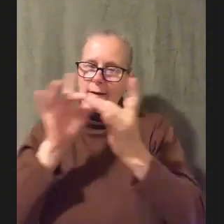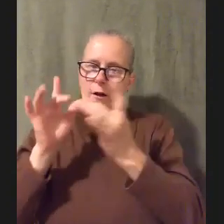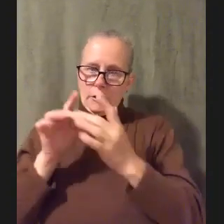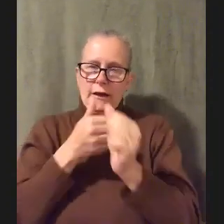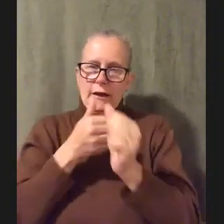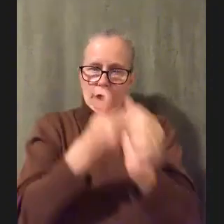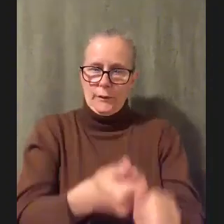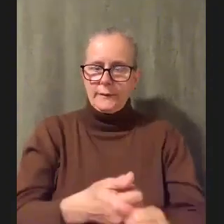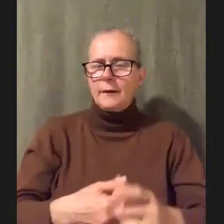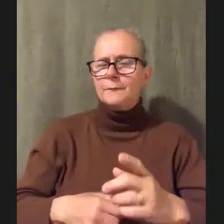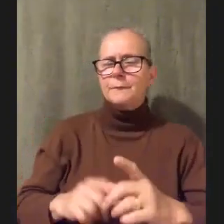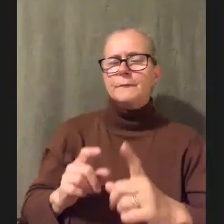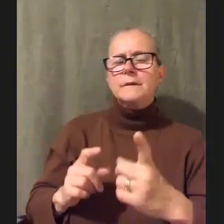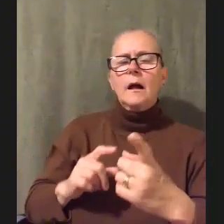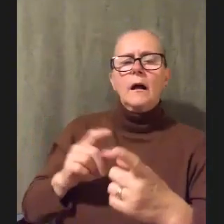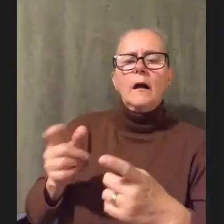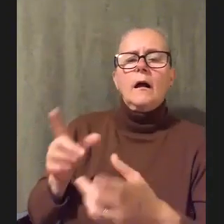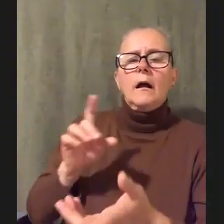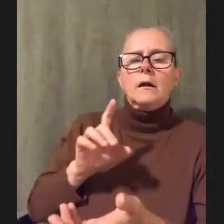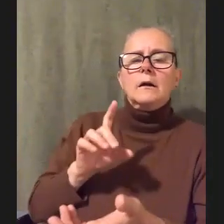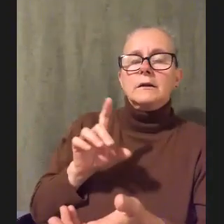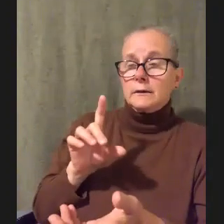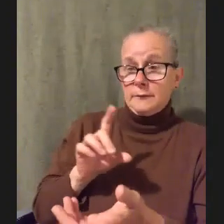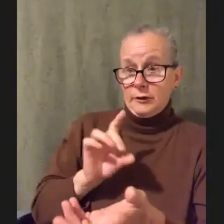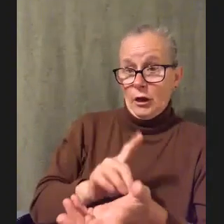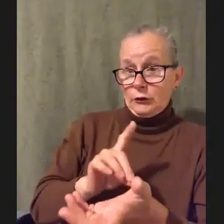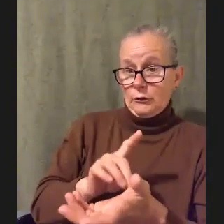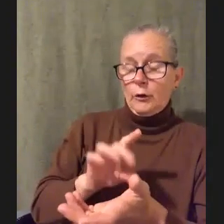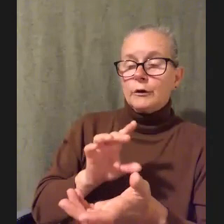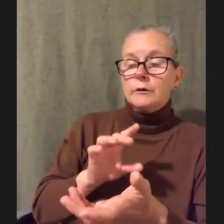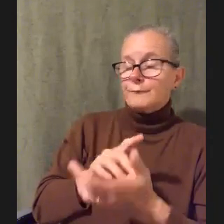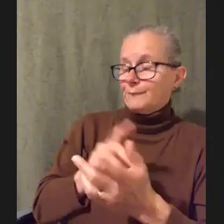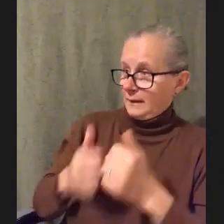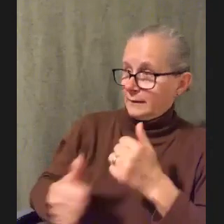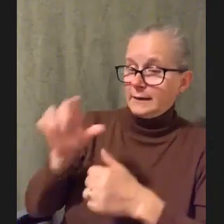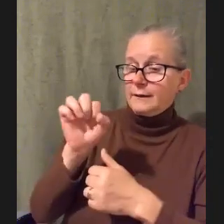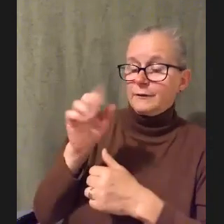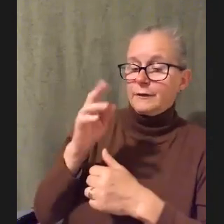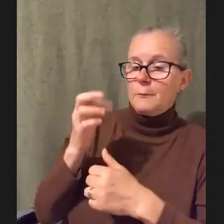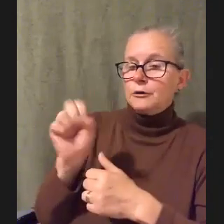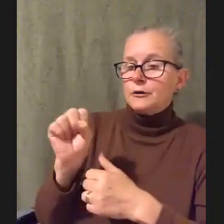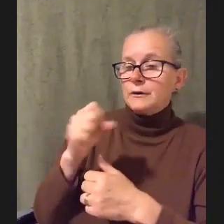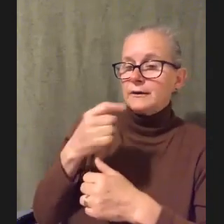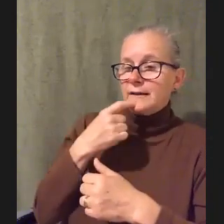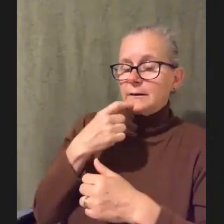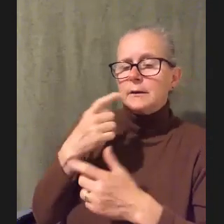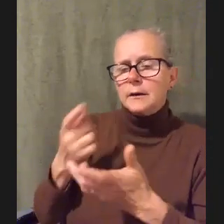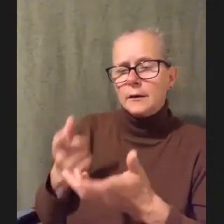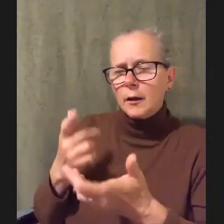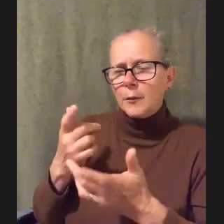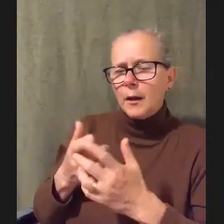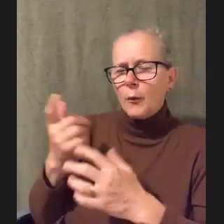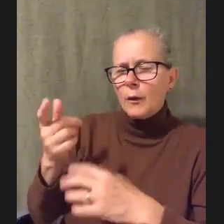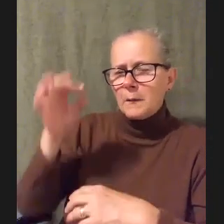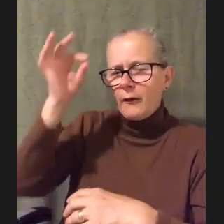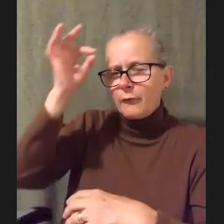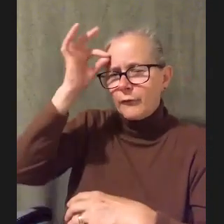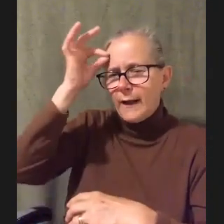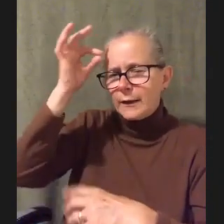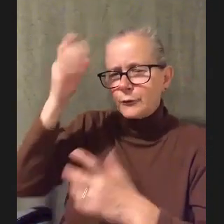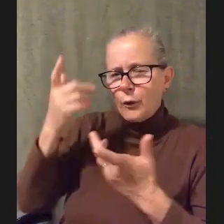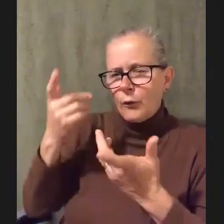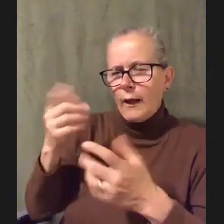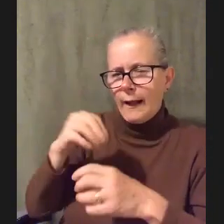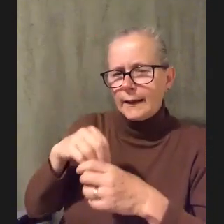Tom, there's a question if we have a sense of whether there's any problems with too many people at on federal lands, national parks,